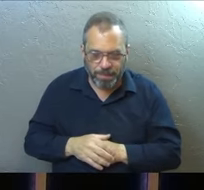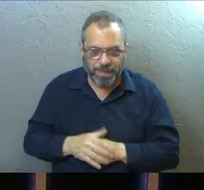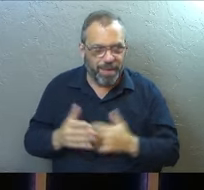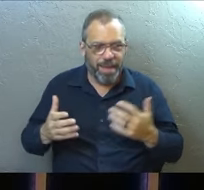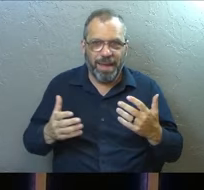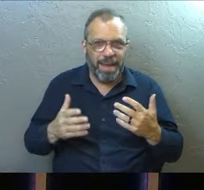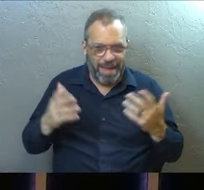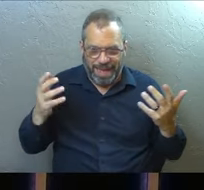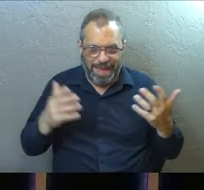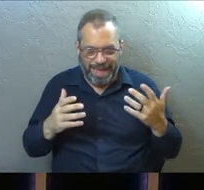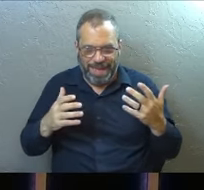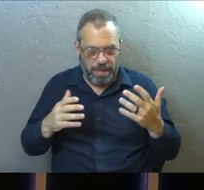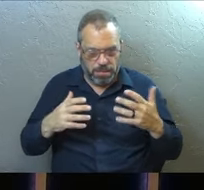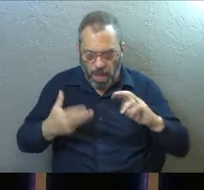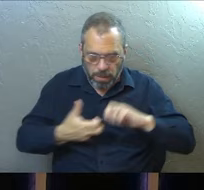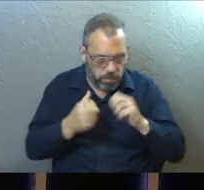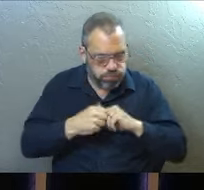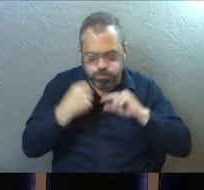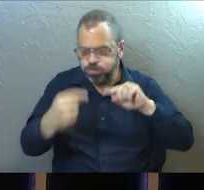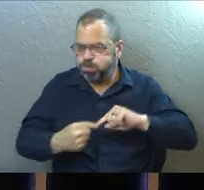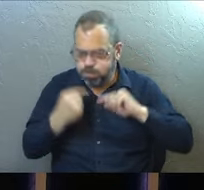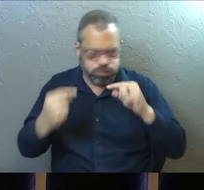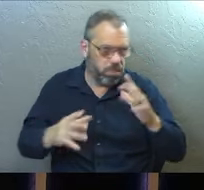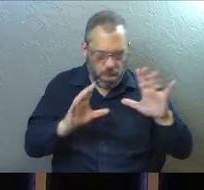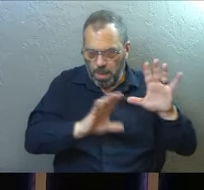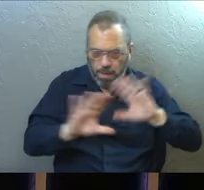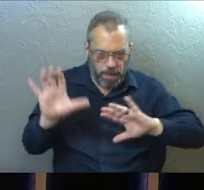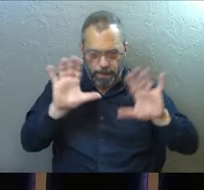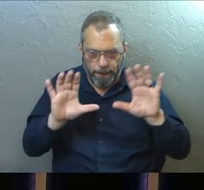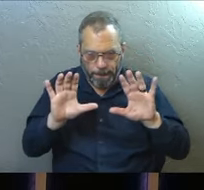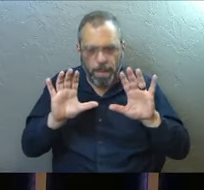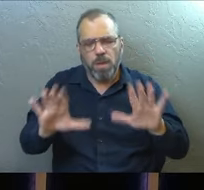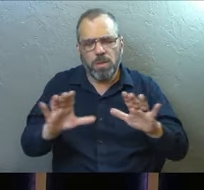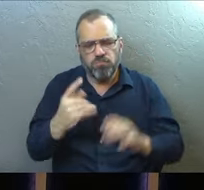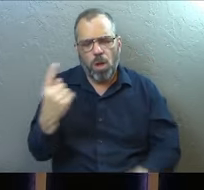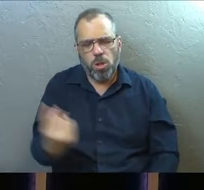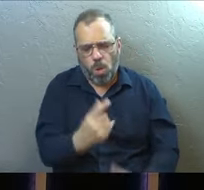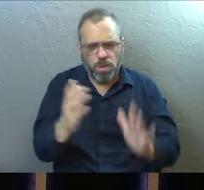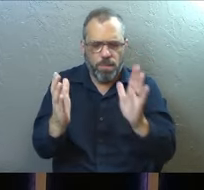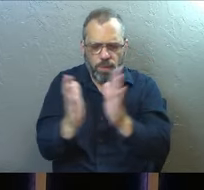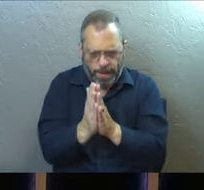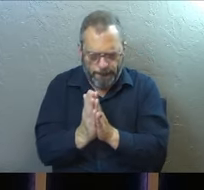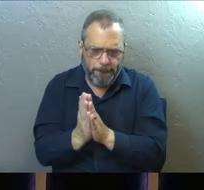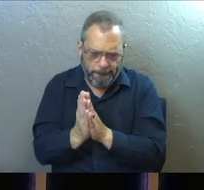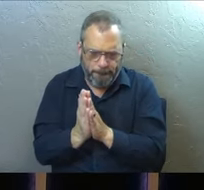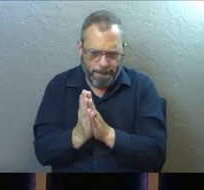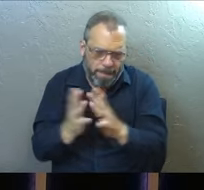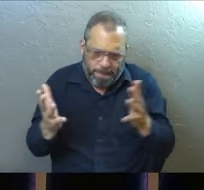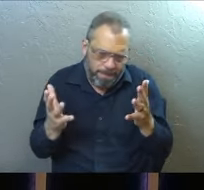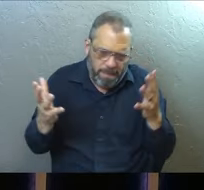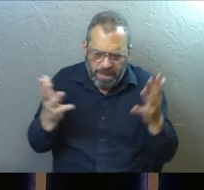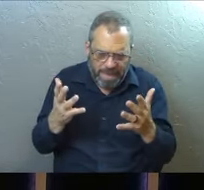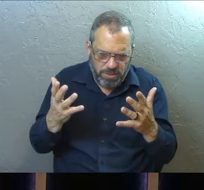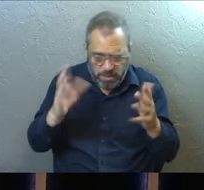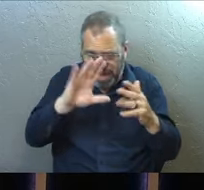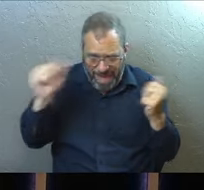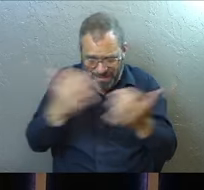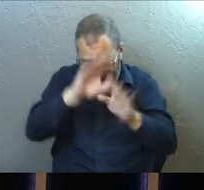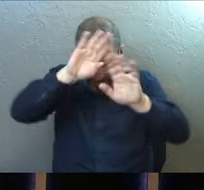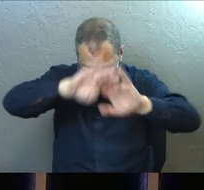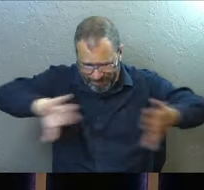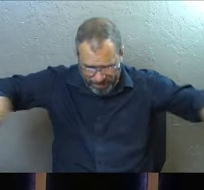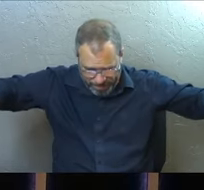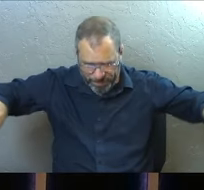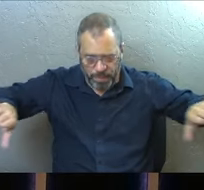like, it's getting a little hectic right now. Like maybe get alone and pray and like kind of just shut things down for a